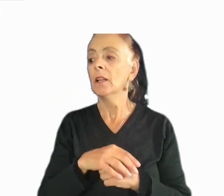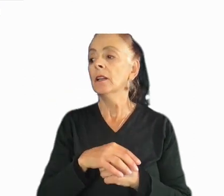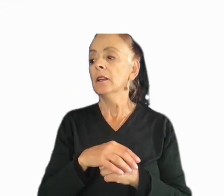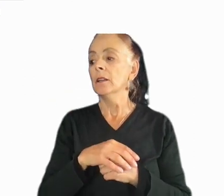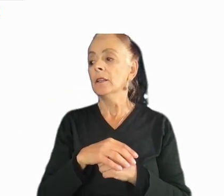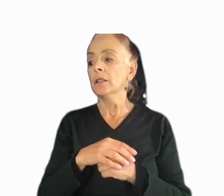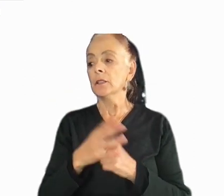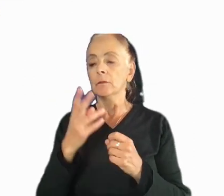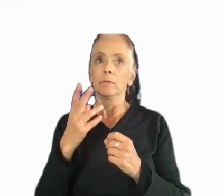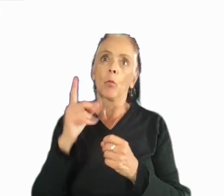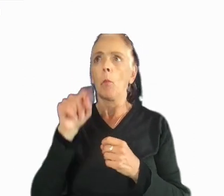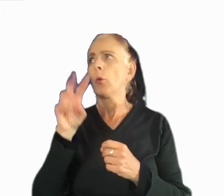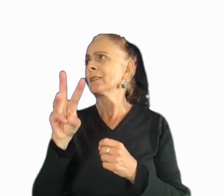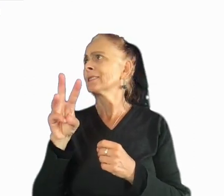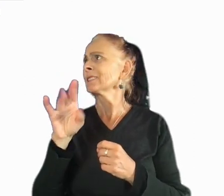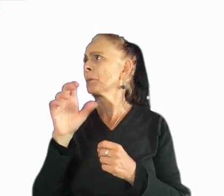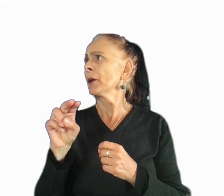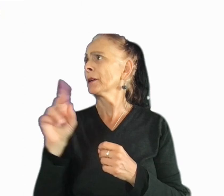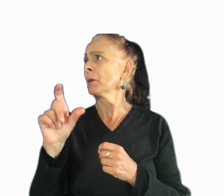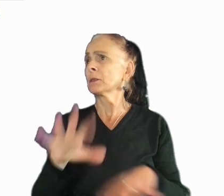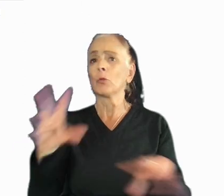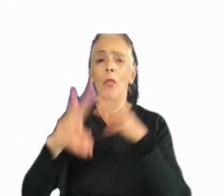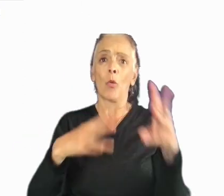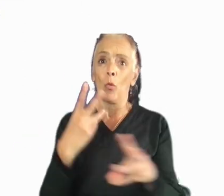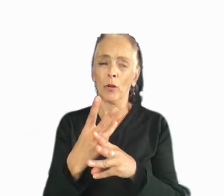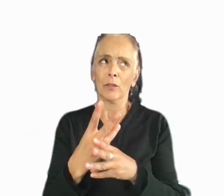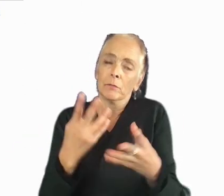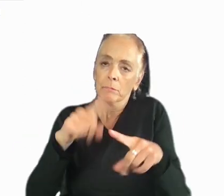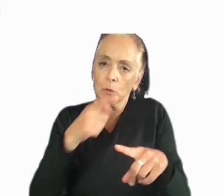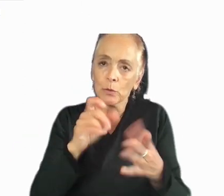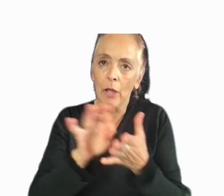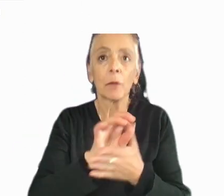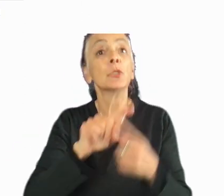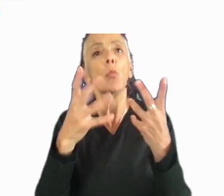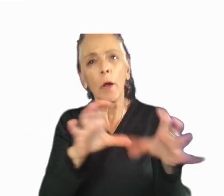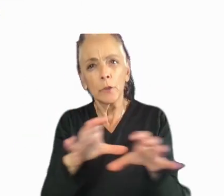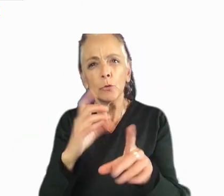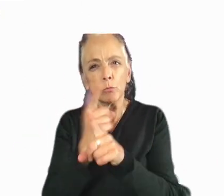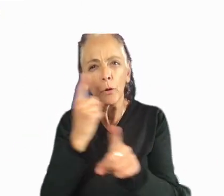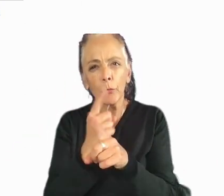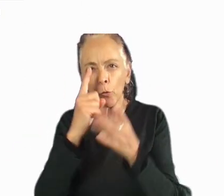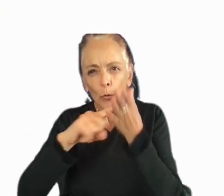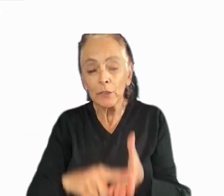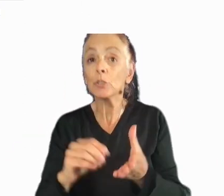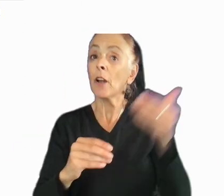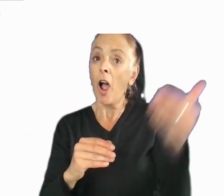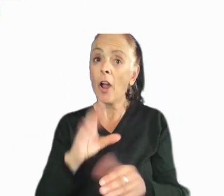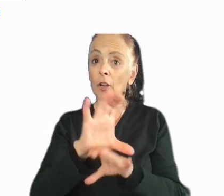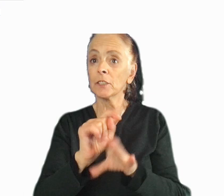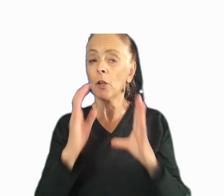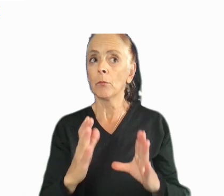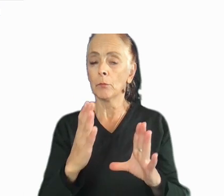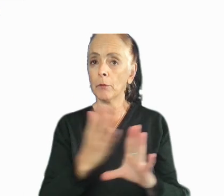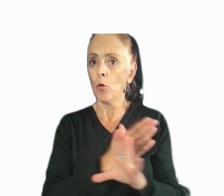more, depending on whose count you believe, you will definitely want to do some research. And ideally, even hire a consultant before representing the